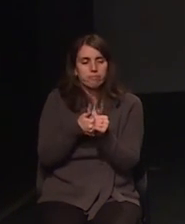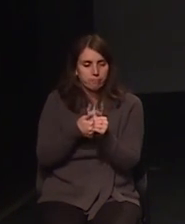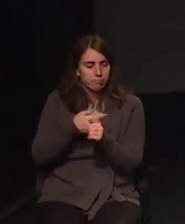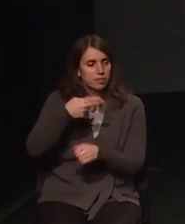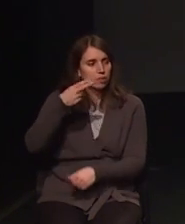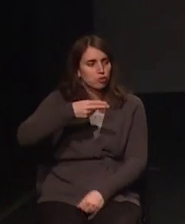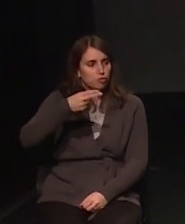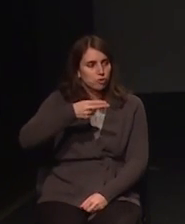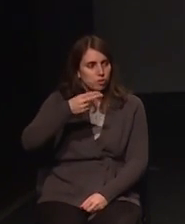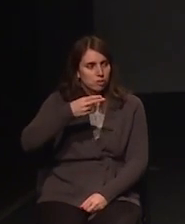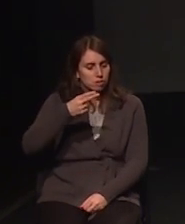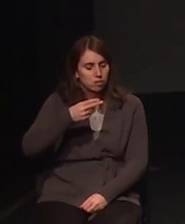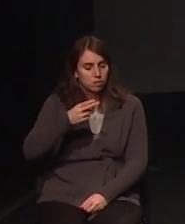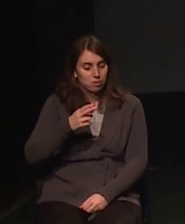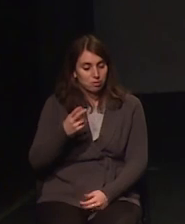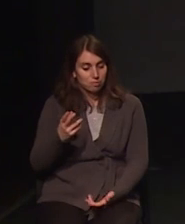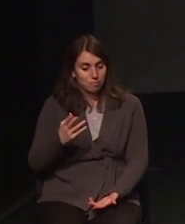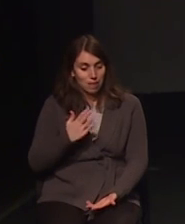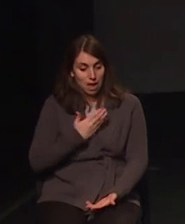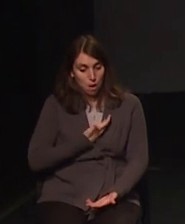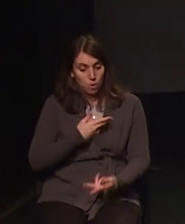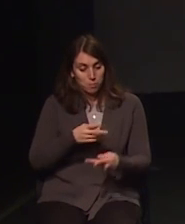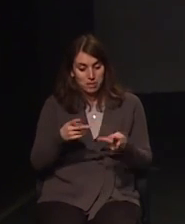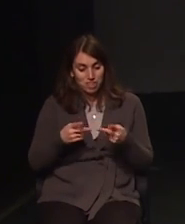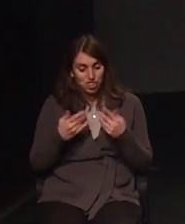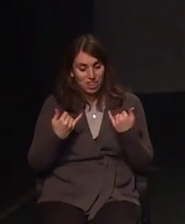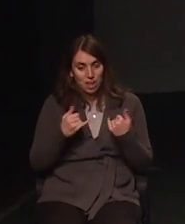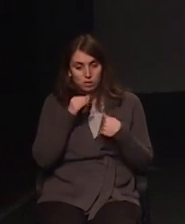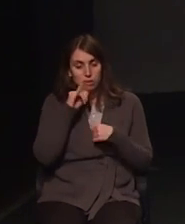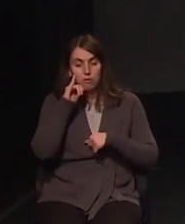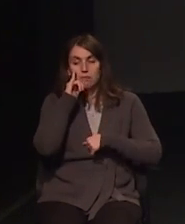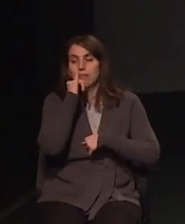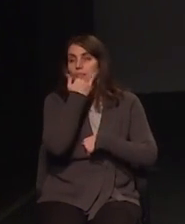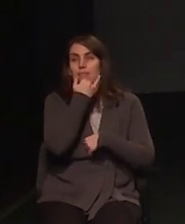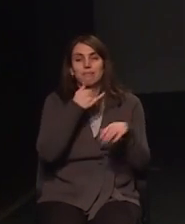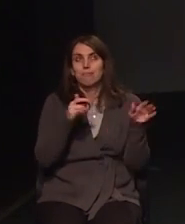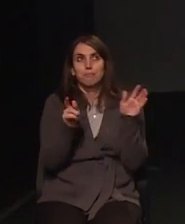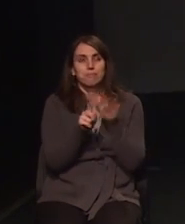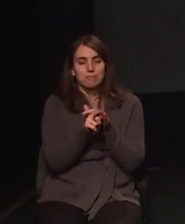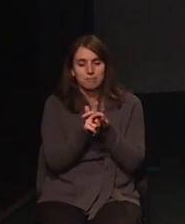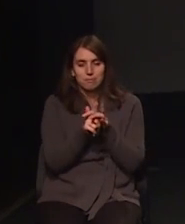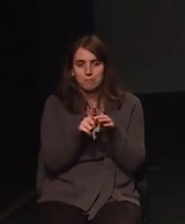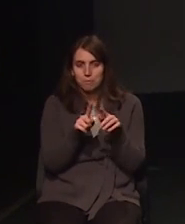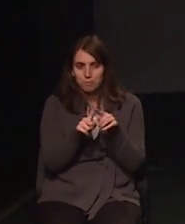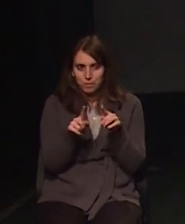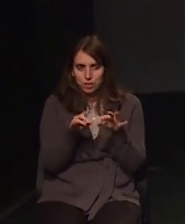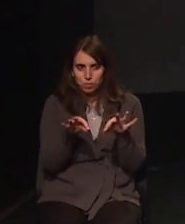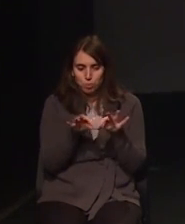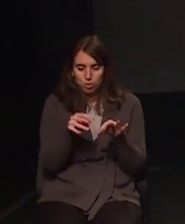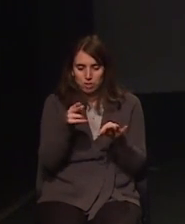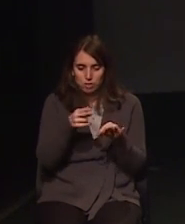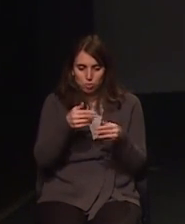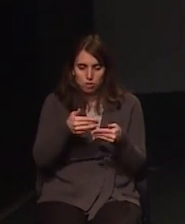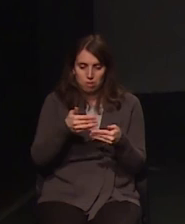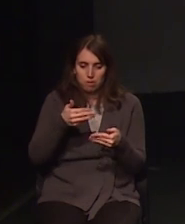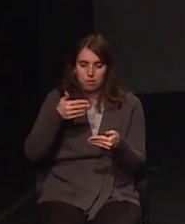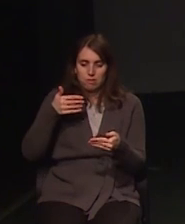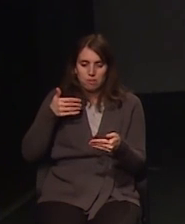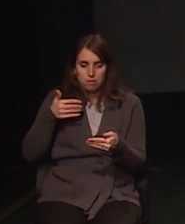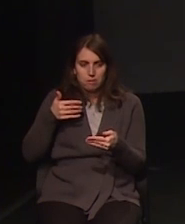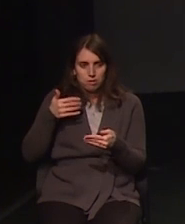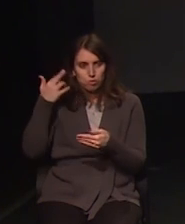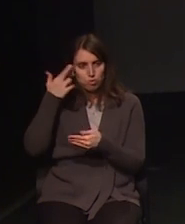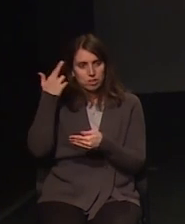now, this just didn't appear. But there's a historical context to the time period in which we're in, and so if we're looking at inequity and we're looking at injustice and